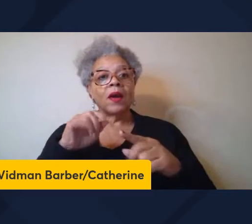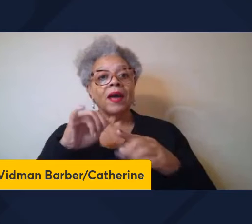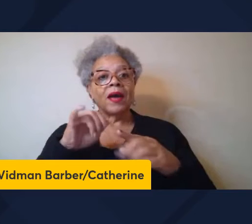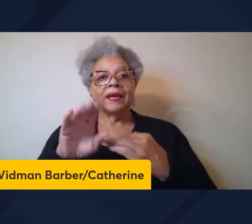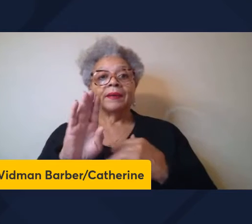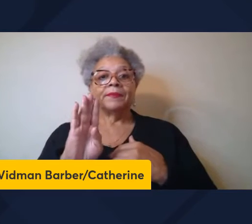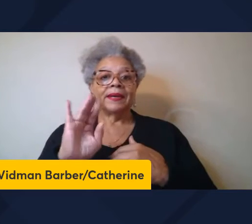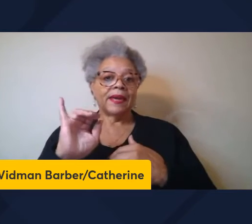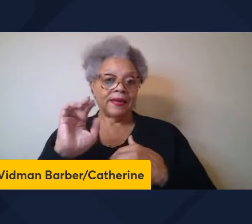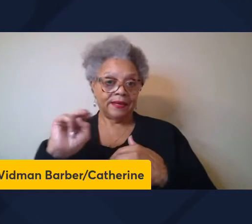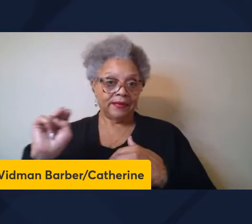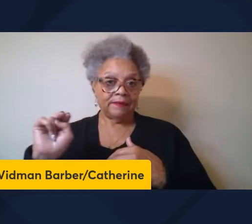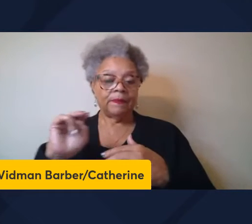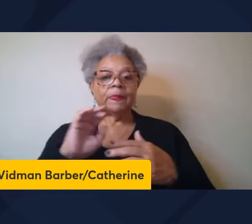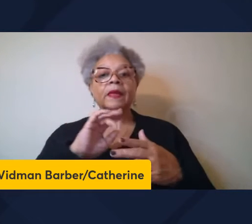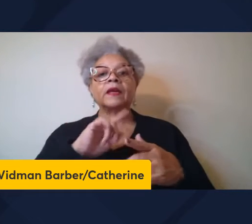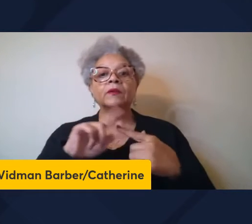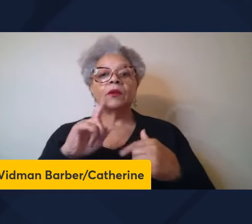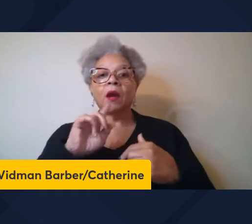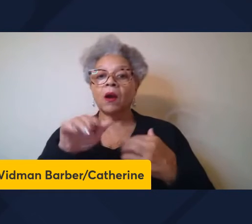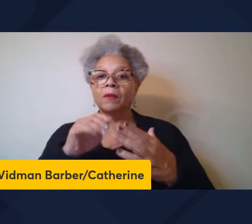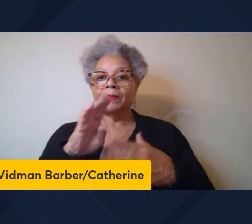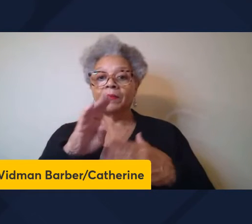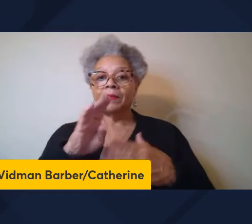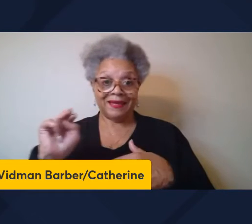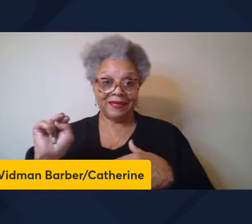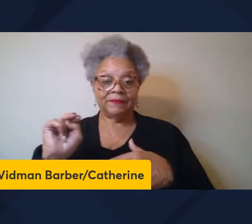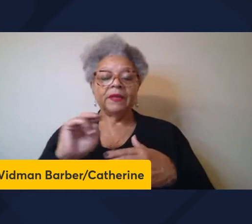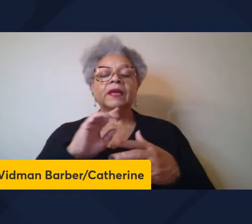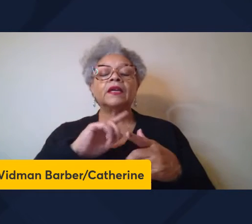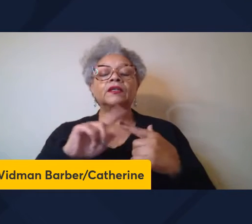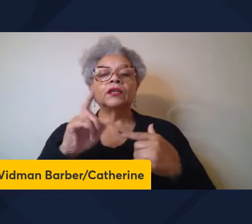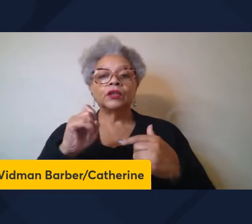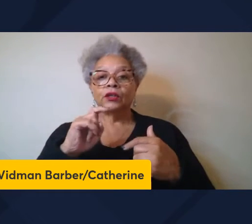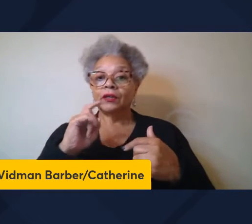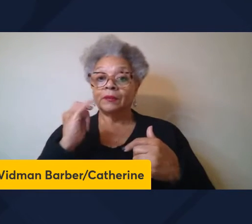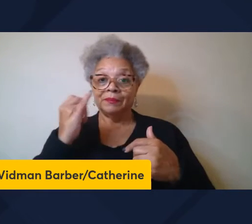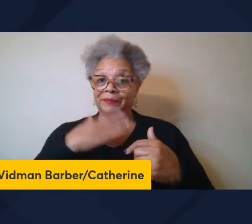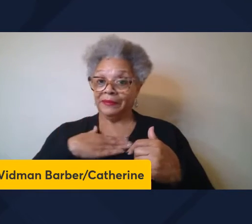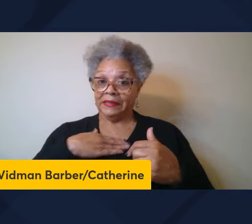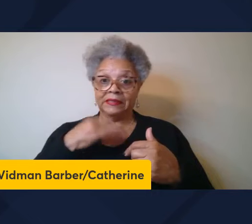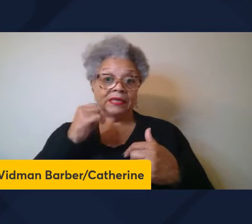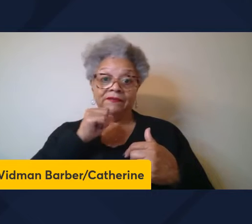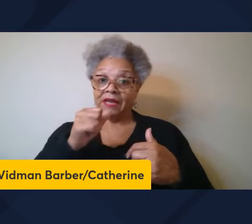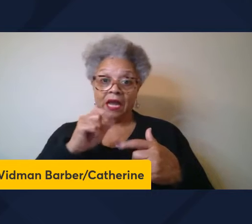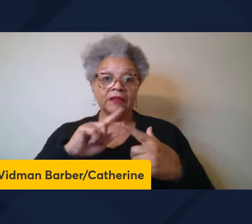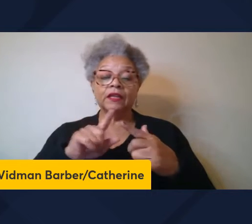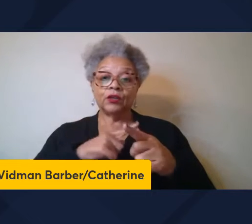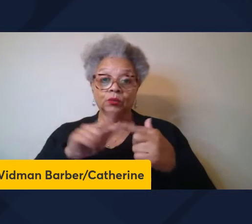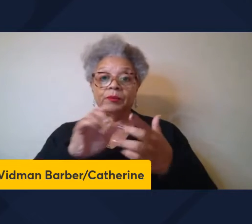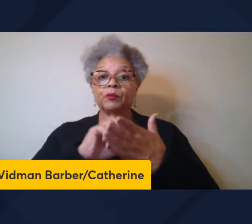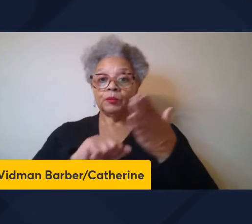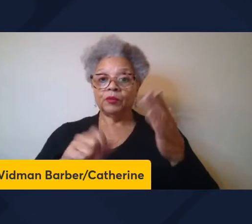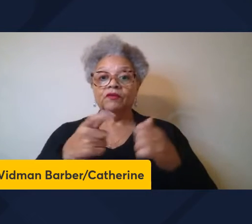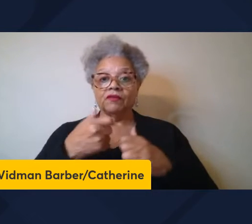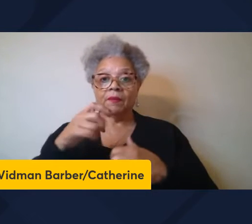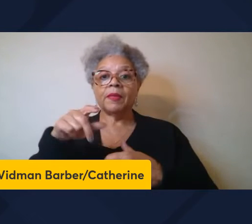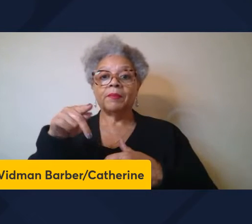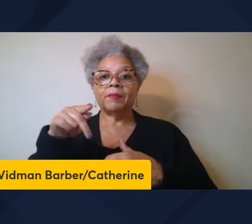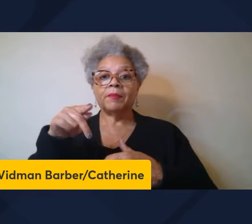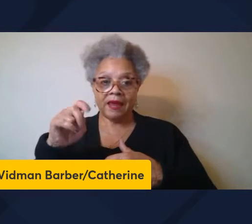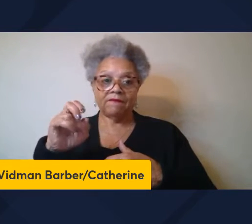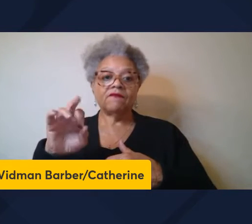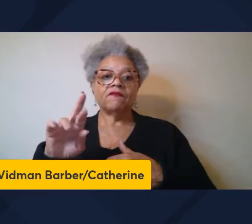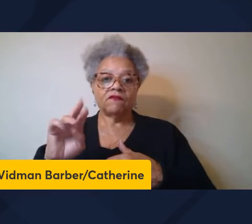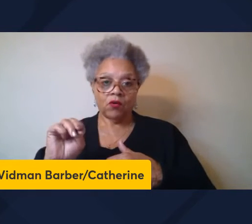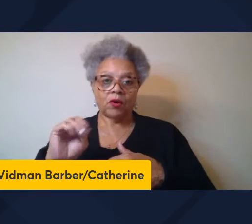offensive, your comment will be deleted immediately and you'll be removed from the platform. After the conclusion of the week, recorded videos